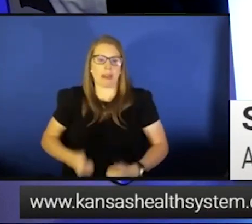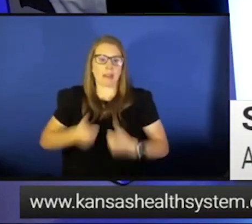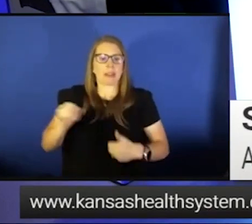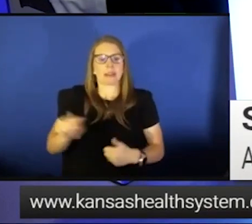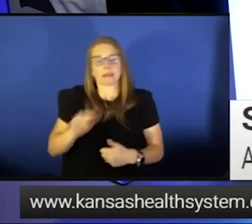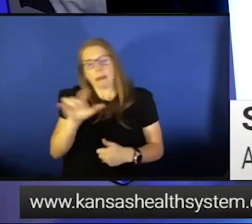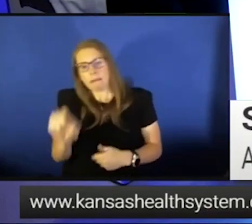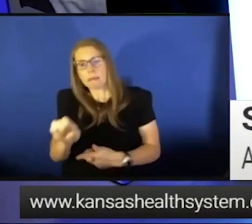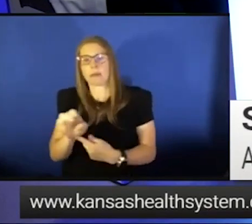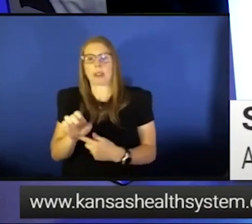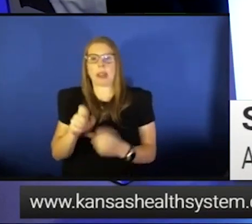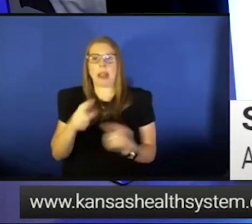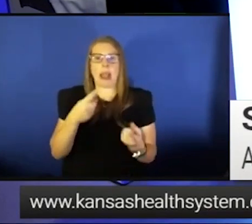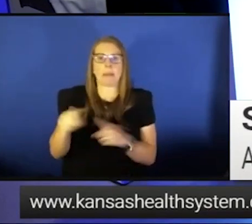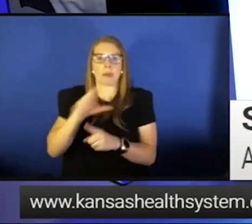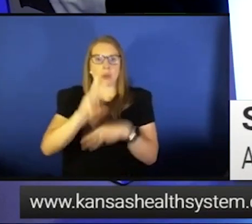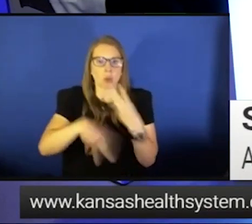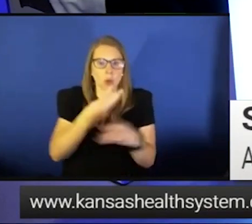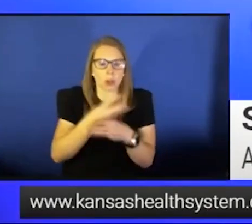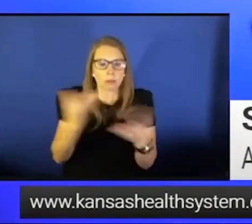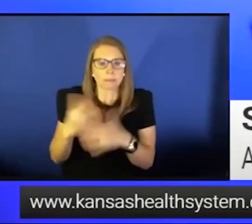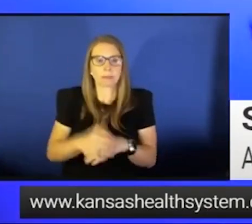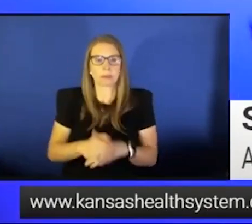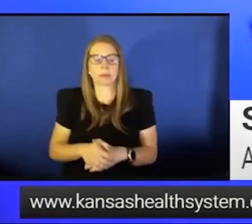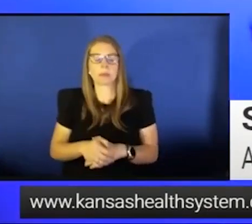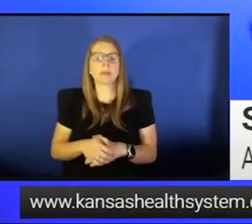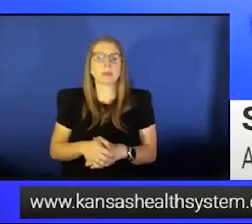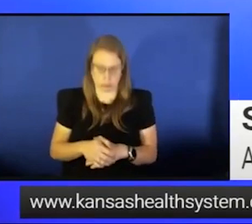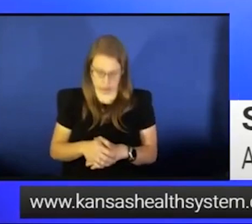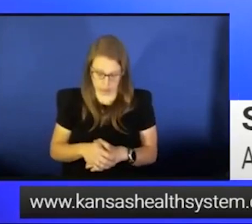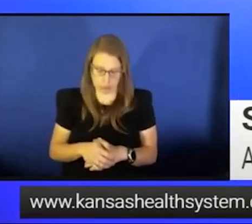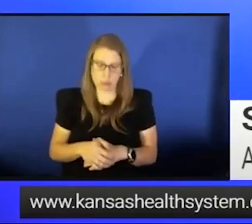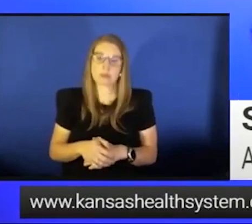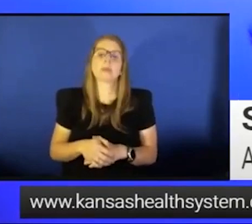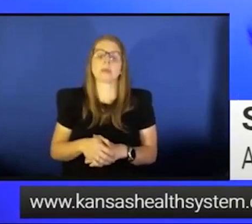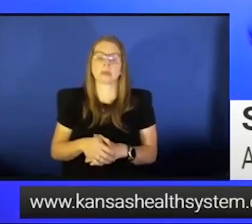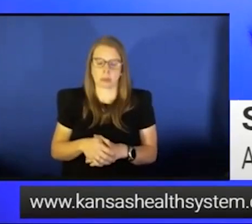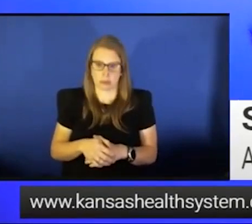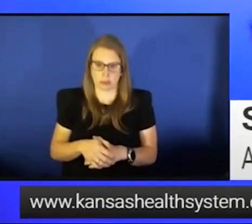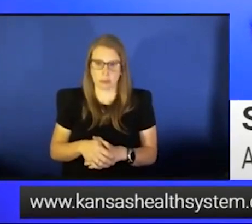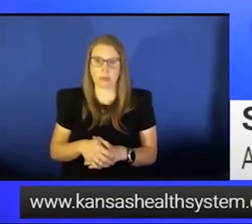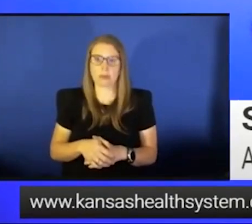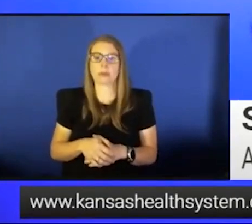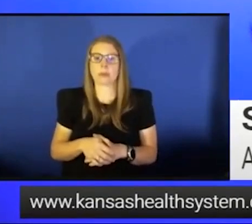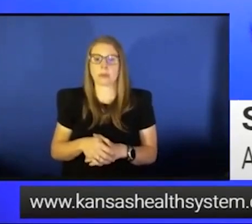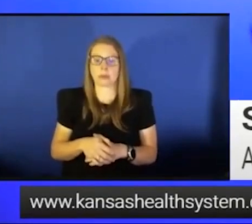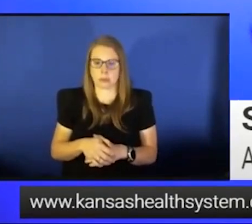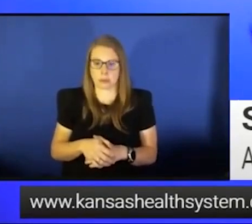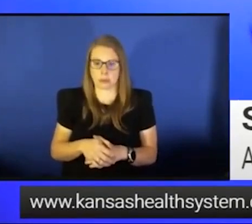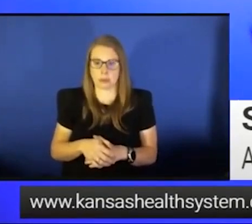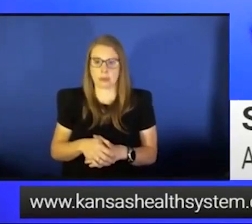your world, can that affect you? Yes, that definitely plays a very large role in stroke.